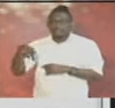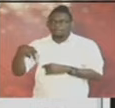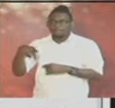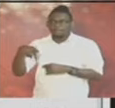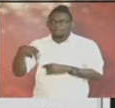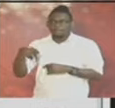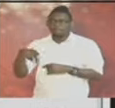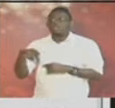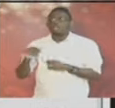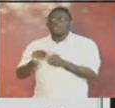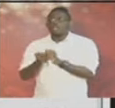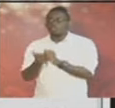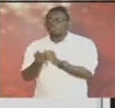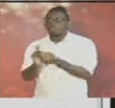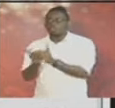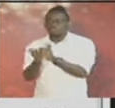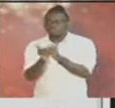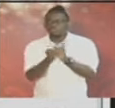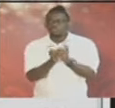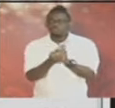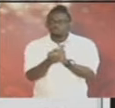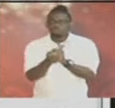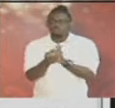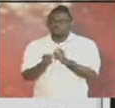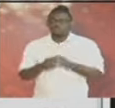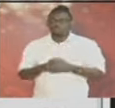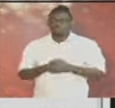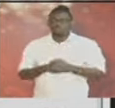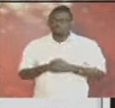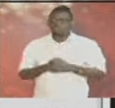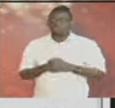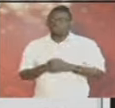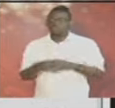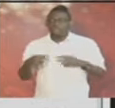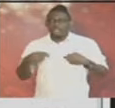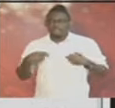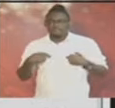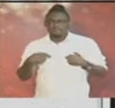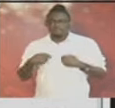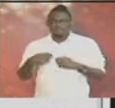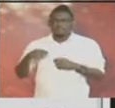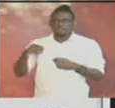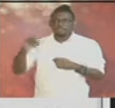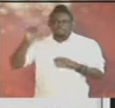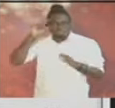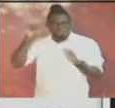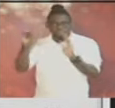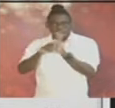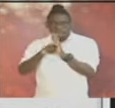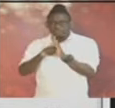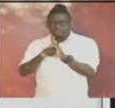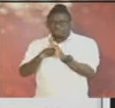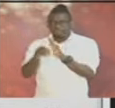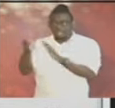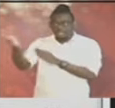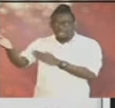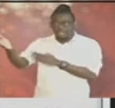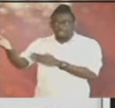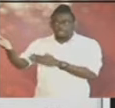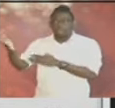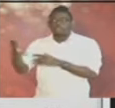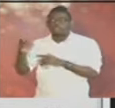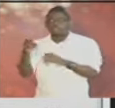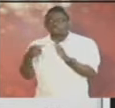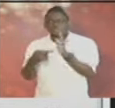county. There's also a chart component with 3 charts, one showing the new cases reported by